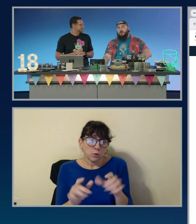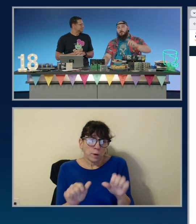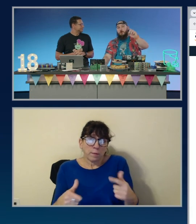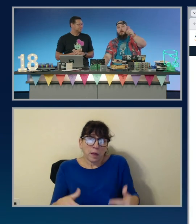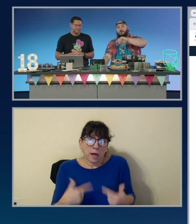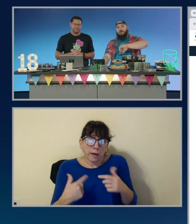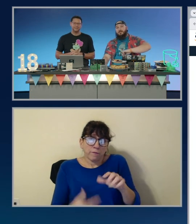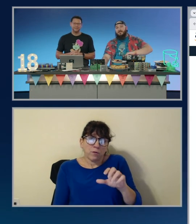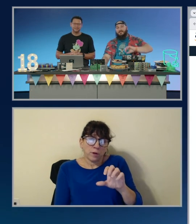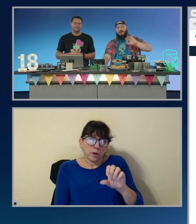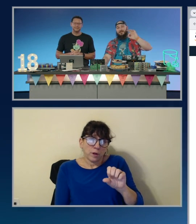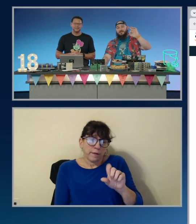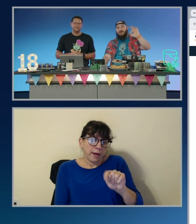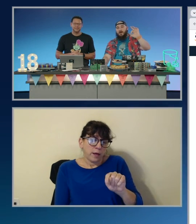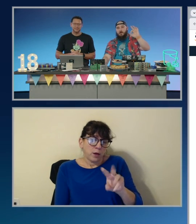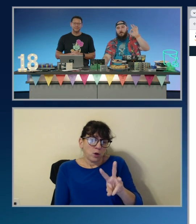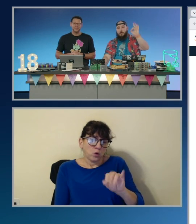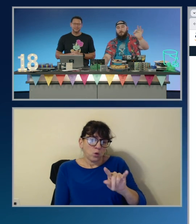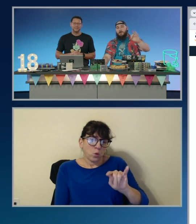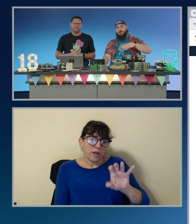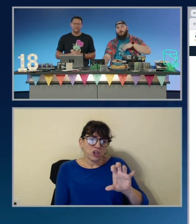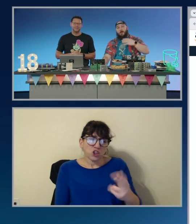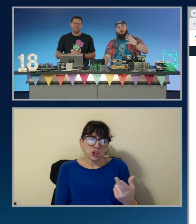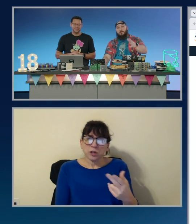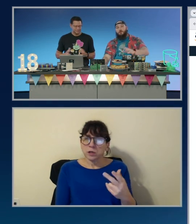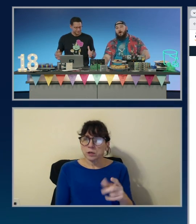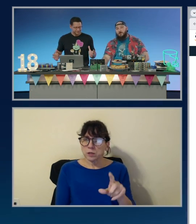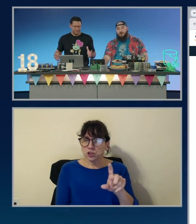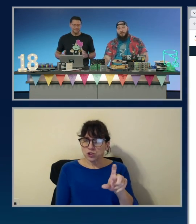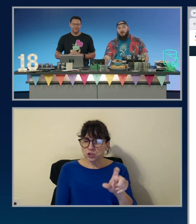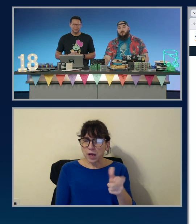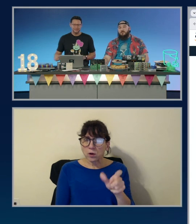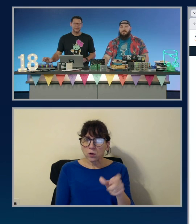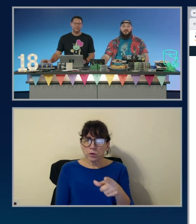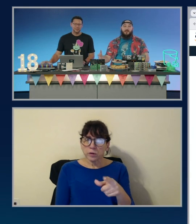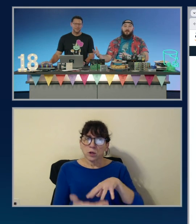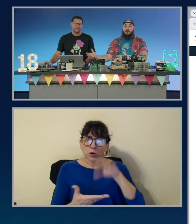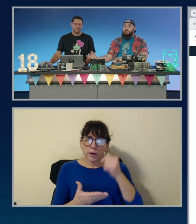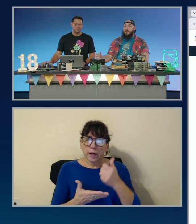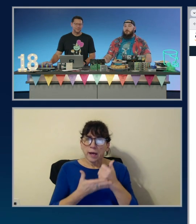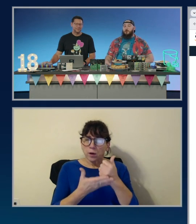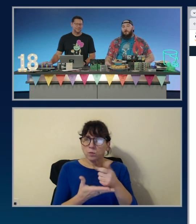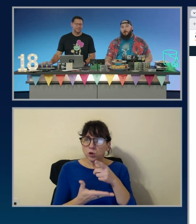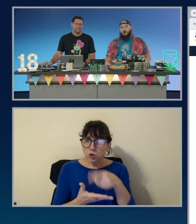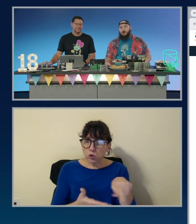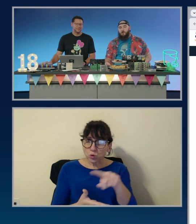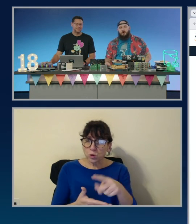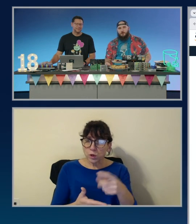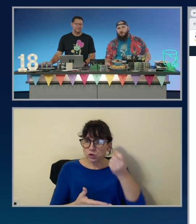Exactly. So this is a learning plan to help you understand a bunch of these things, be able